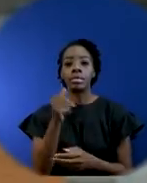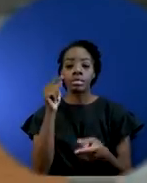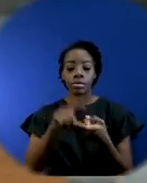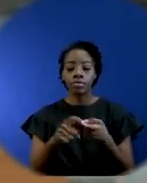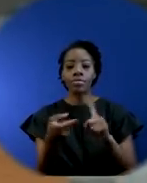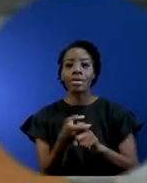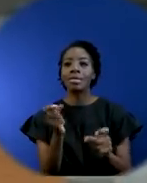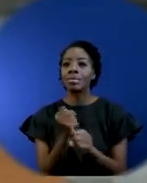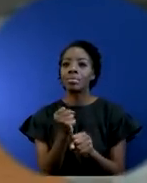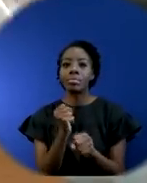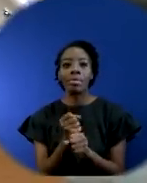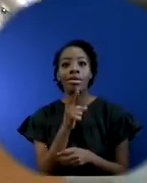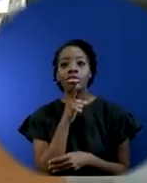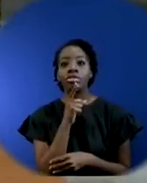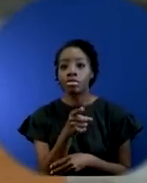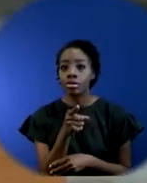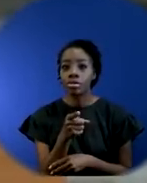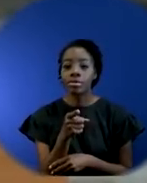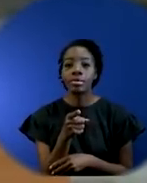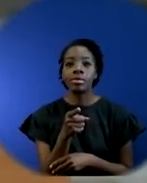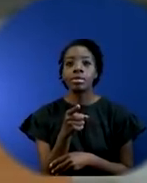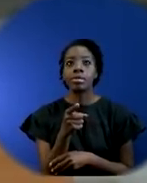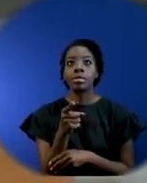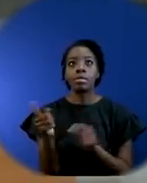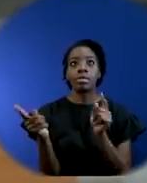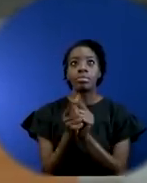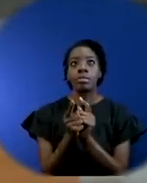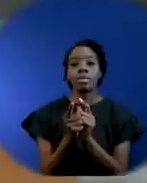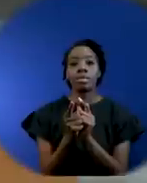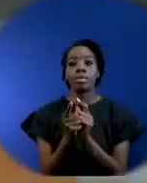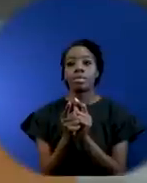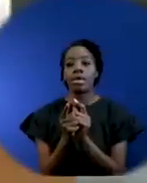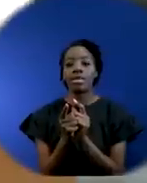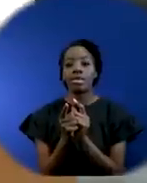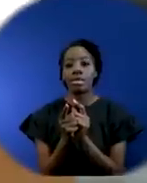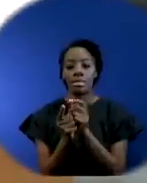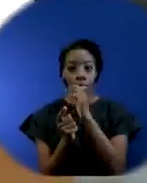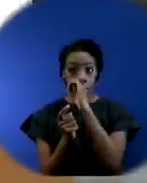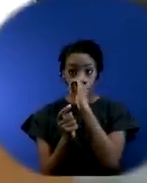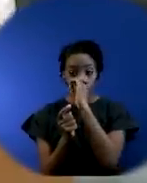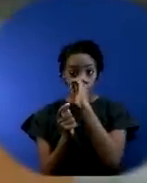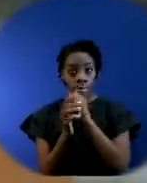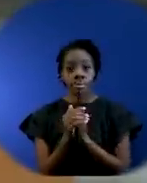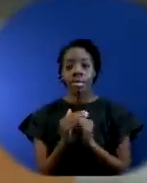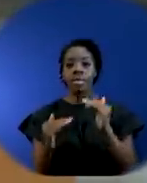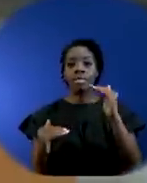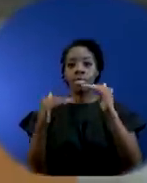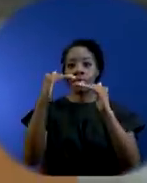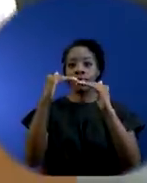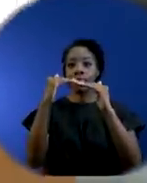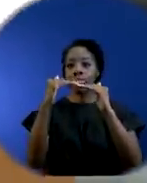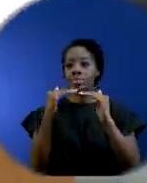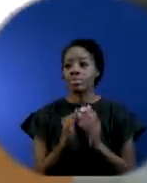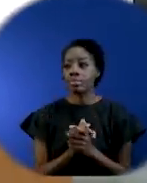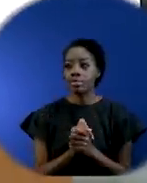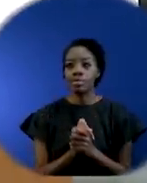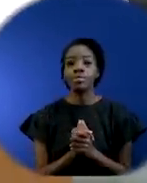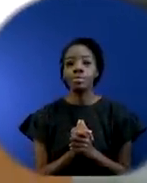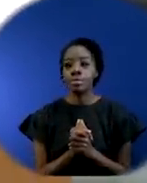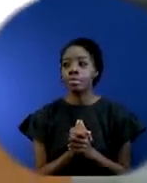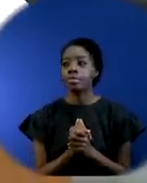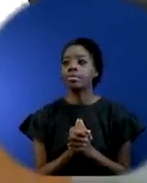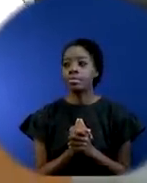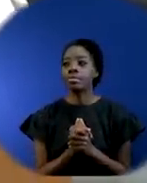make sure you meet the criteria. There is a vetting process, and it really slows down the process if one does not meet all of